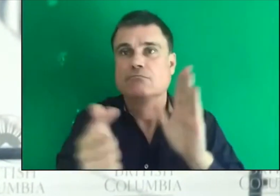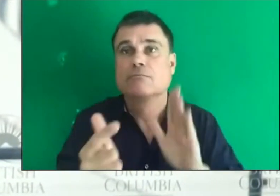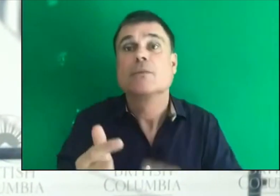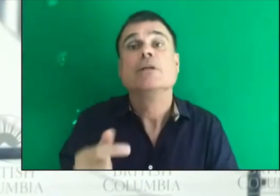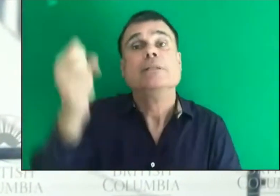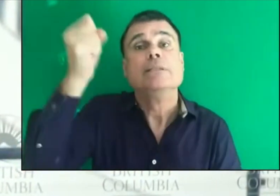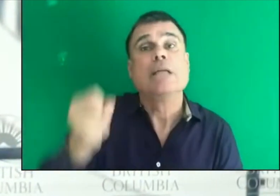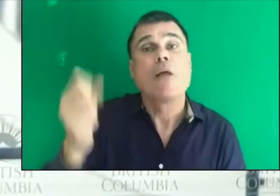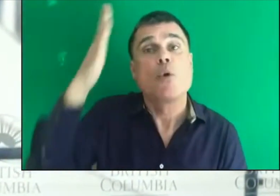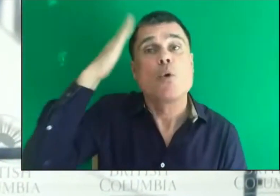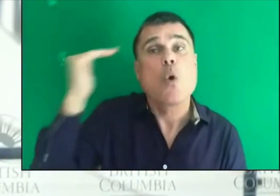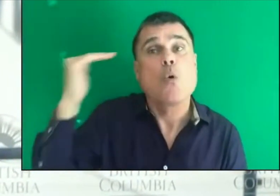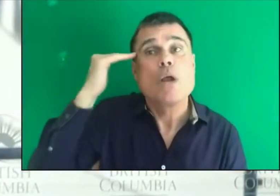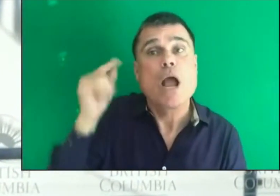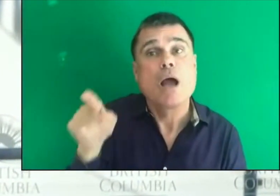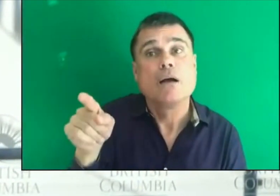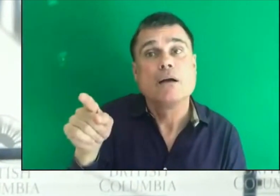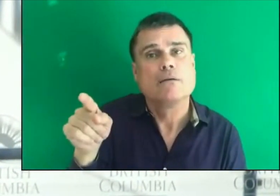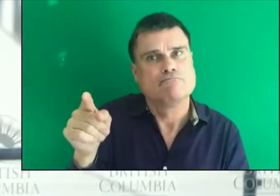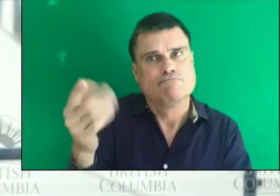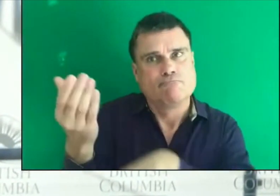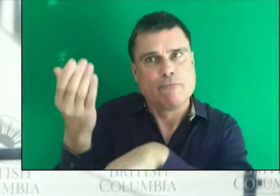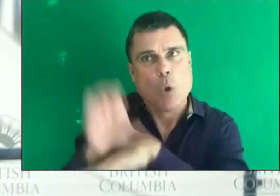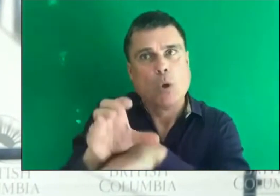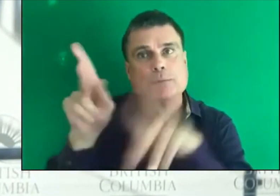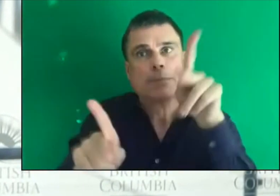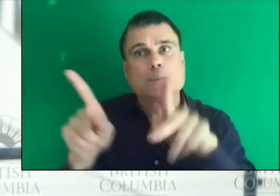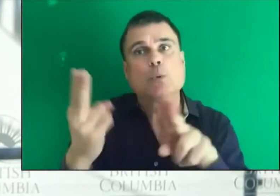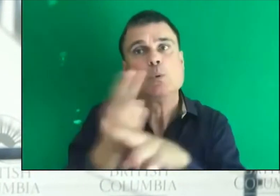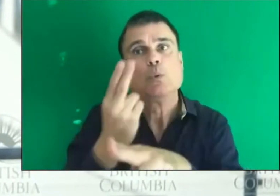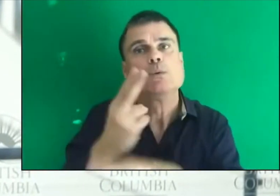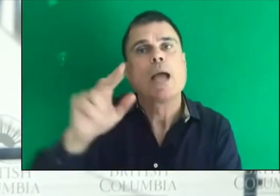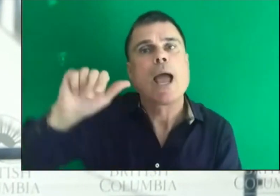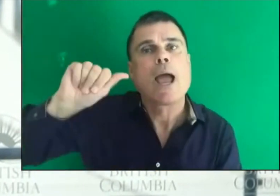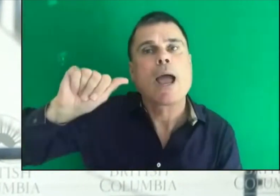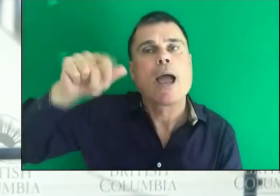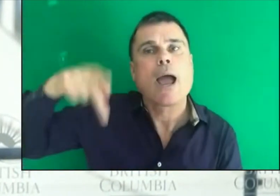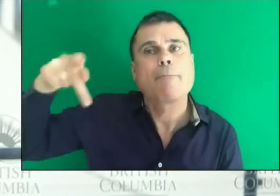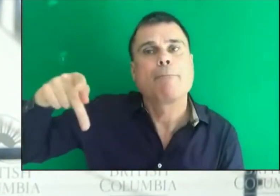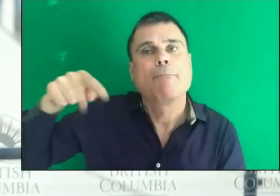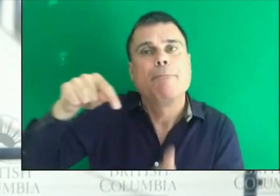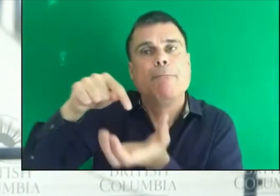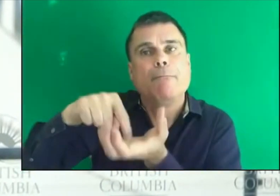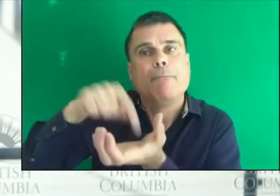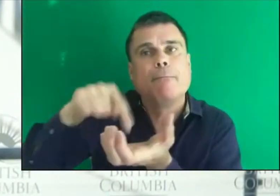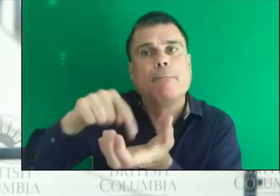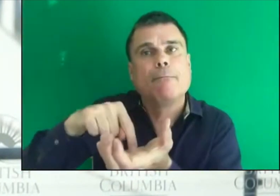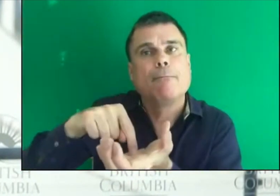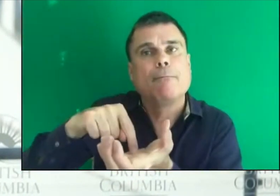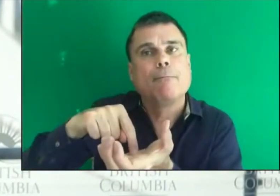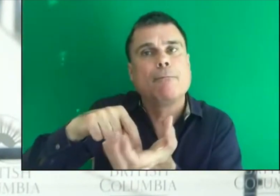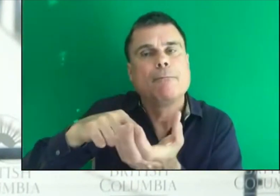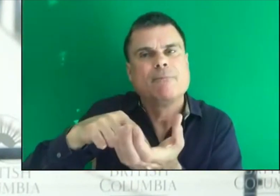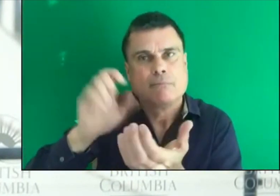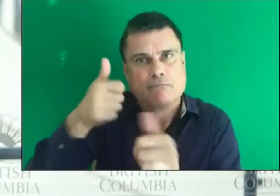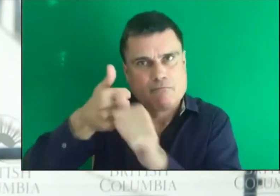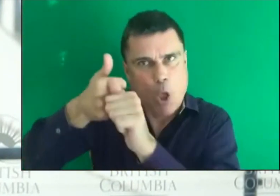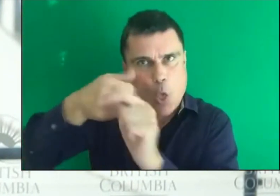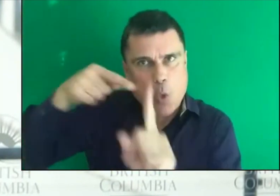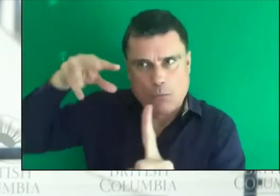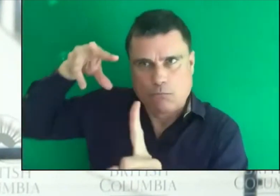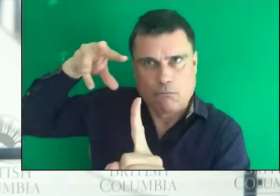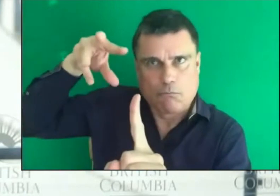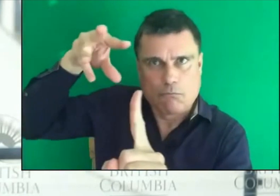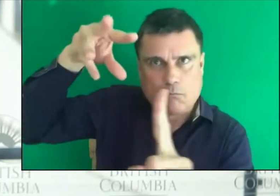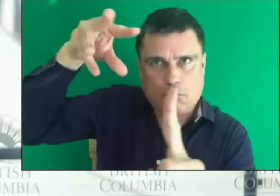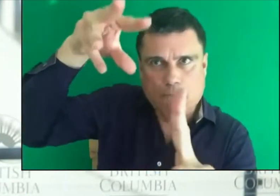Thank you for taking my question. I'm just wondering, there are some jurisdictions, countries like Australia, which have taken some